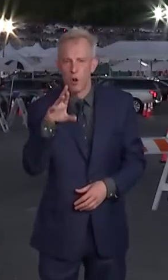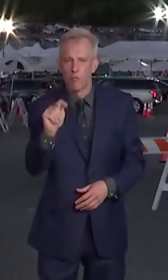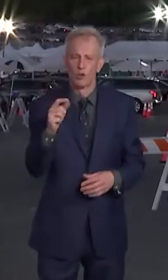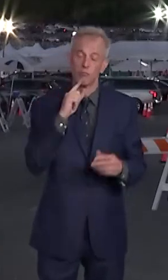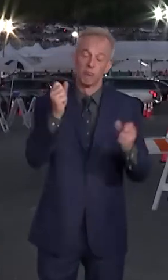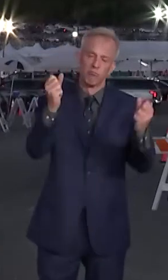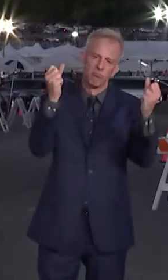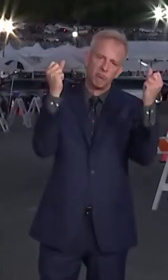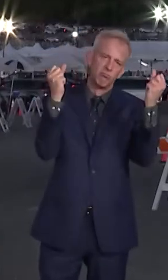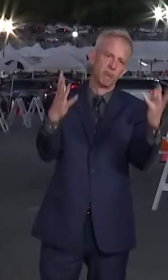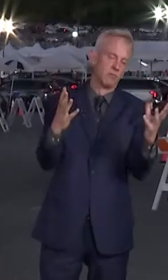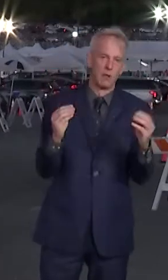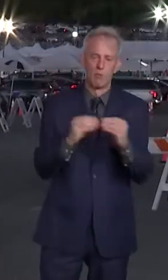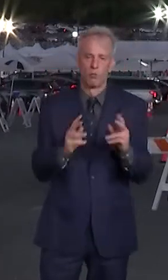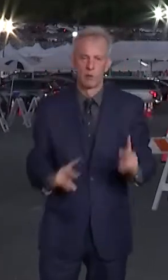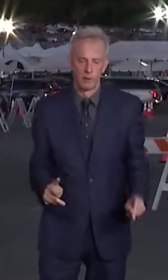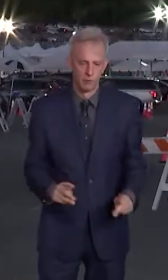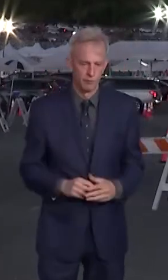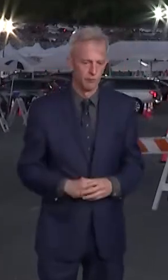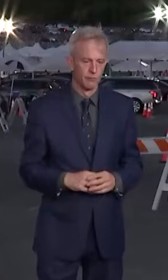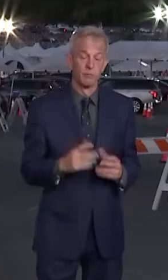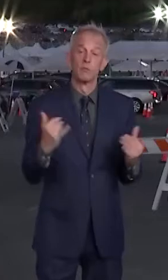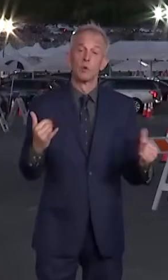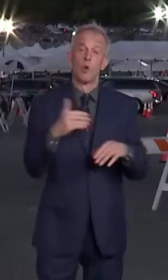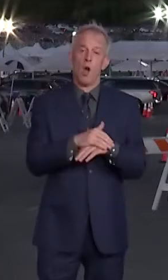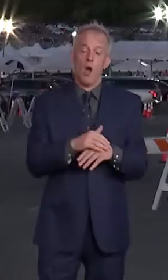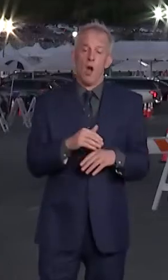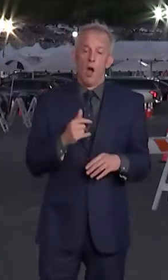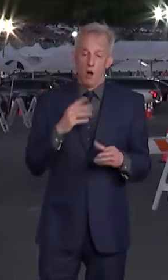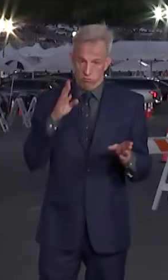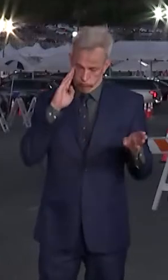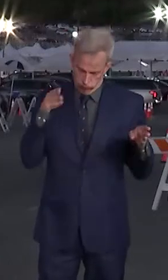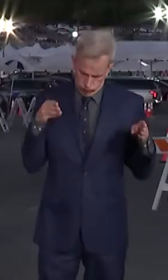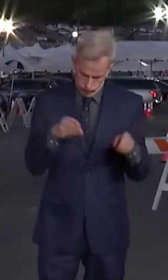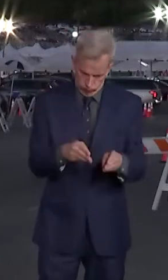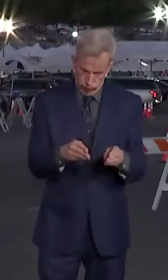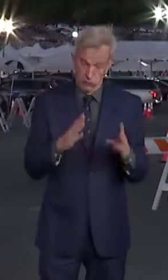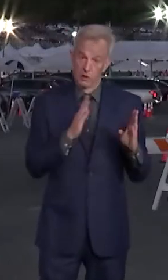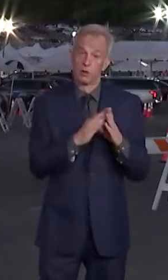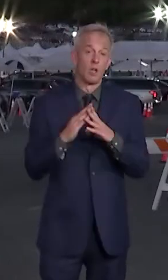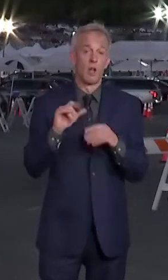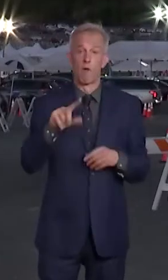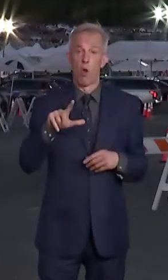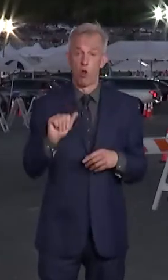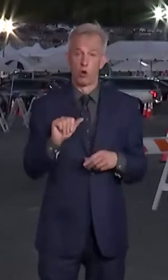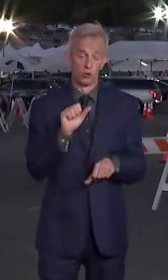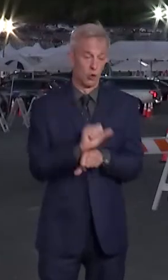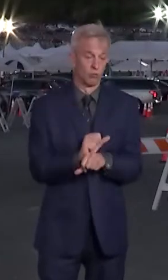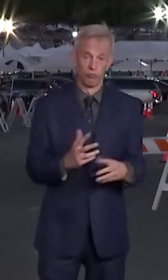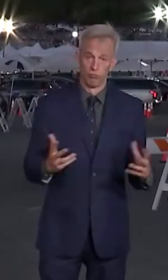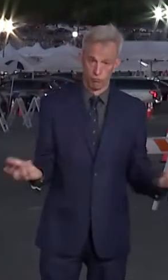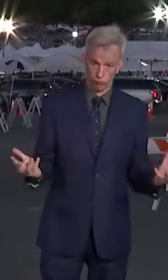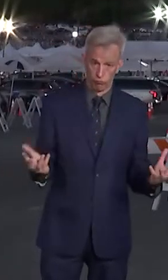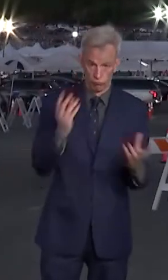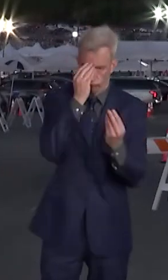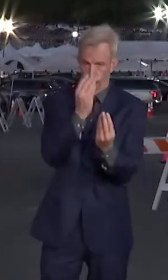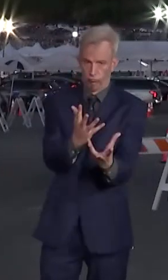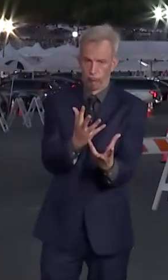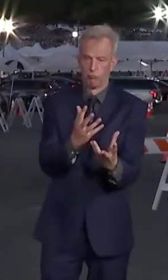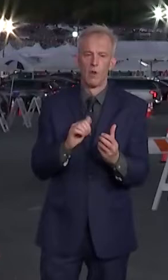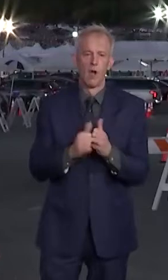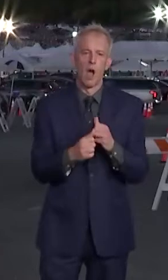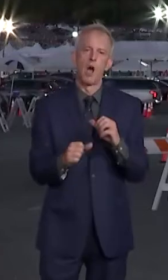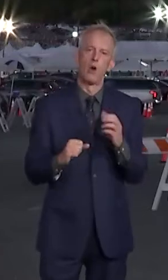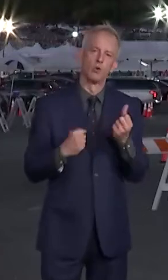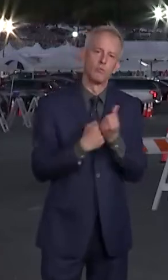others. And tonight I wanted to focus with you on what the City of Los Angeles, together with our partners, is doing to support the state and the county in